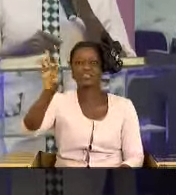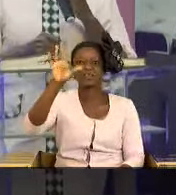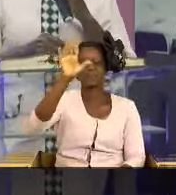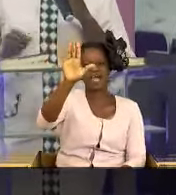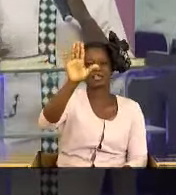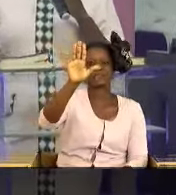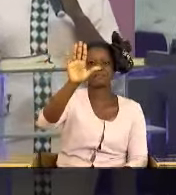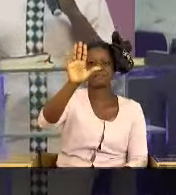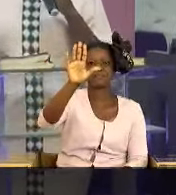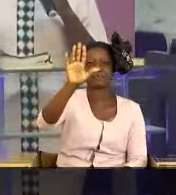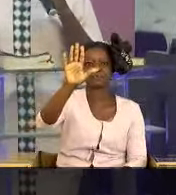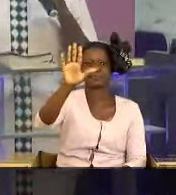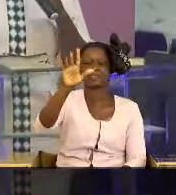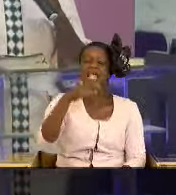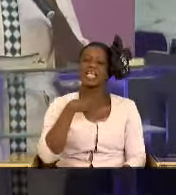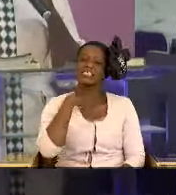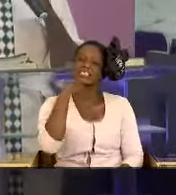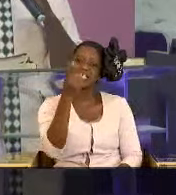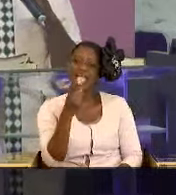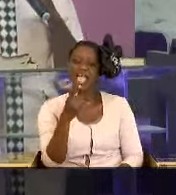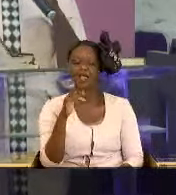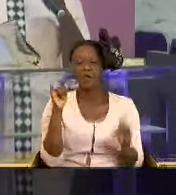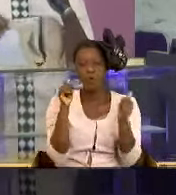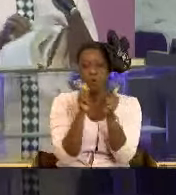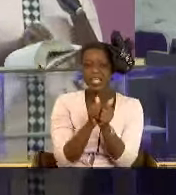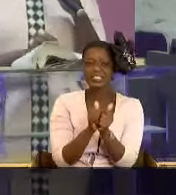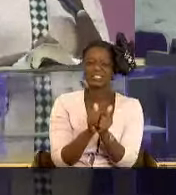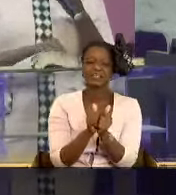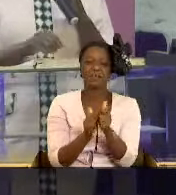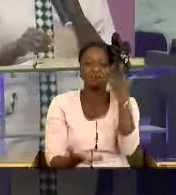57:5 say this with fire in your